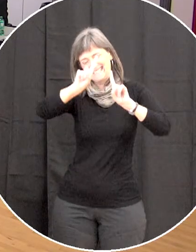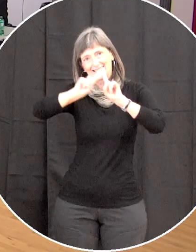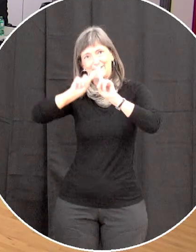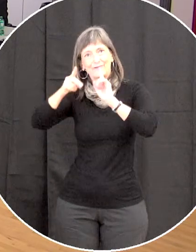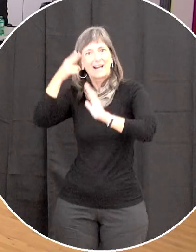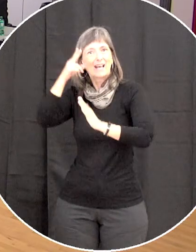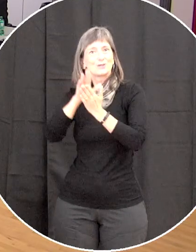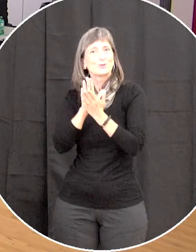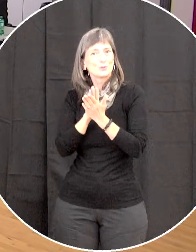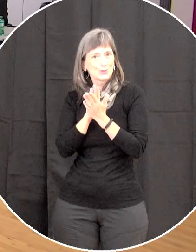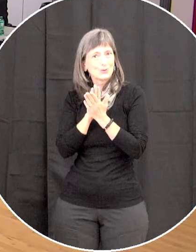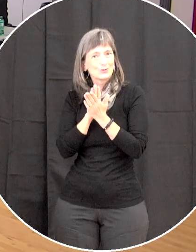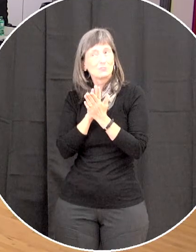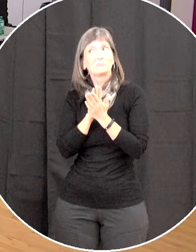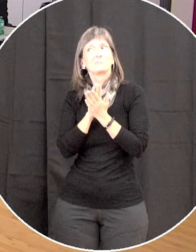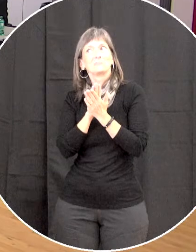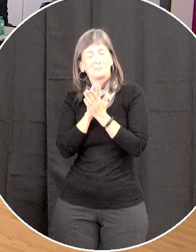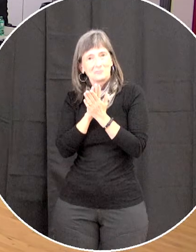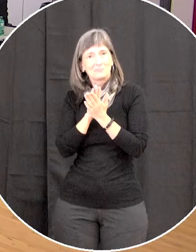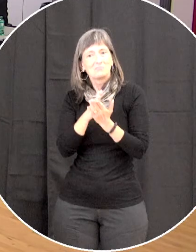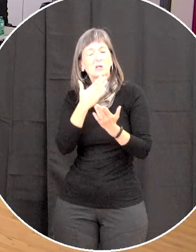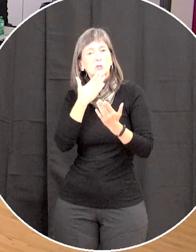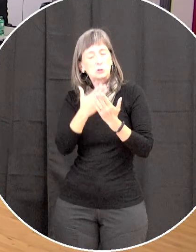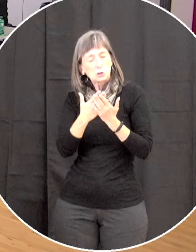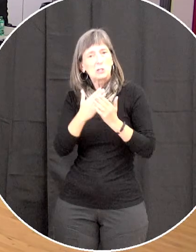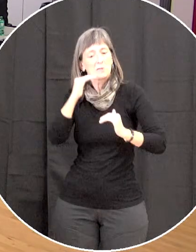province. And that was a very, very good